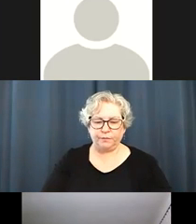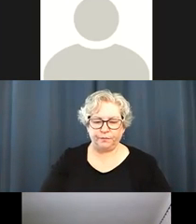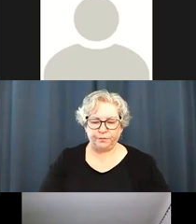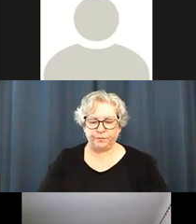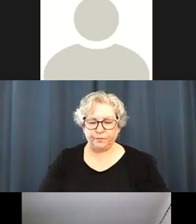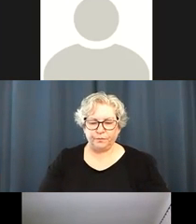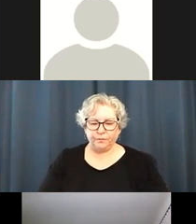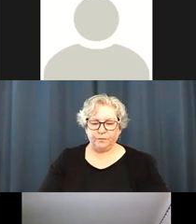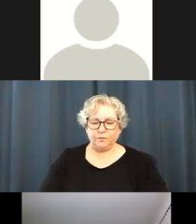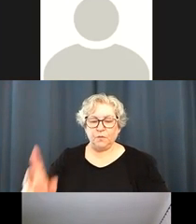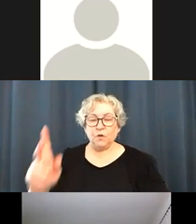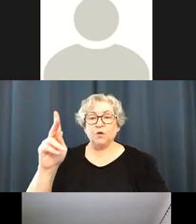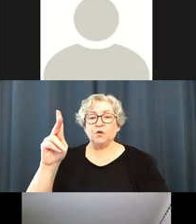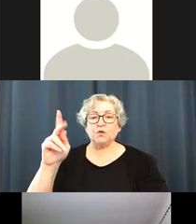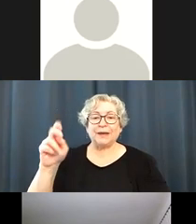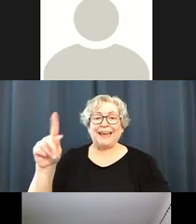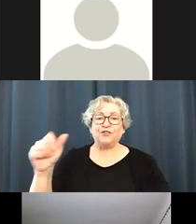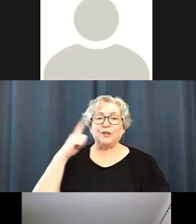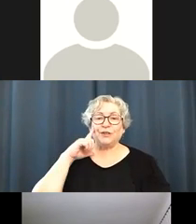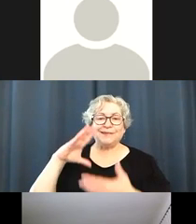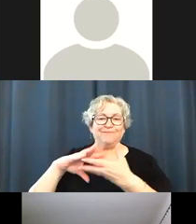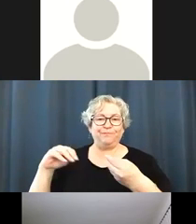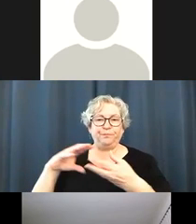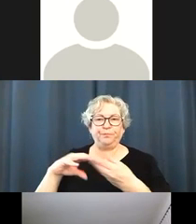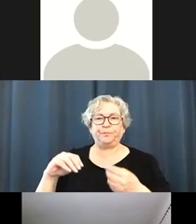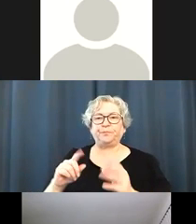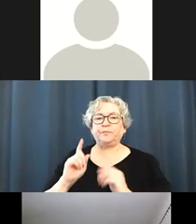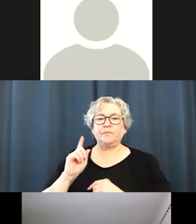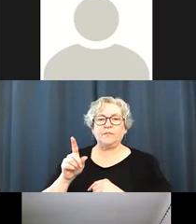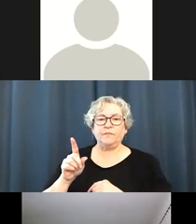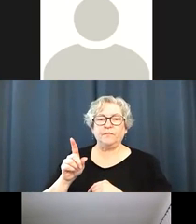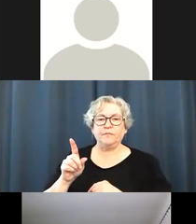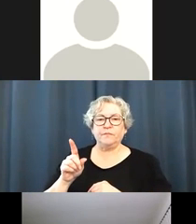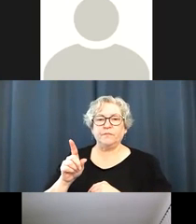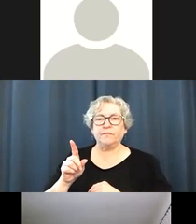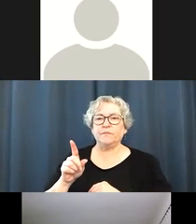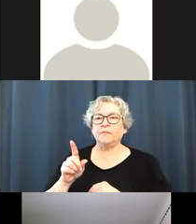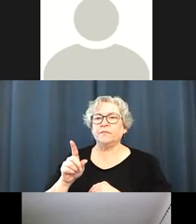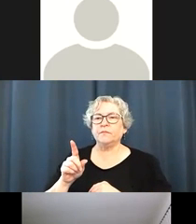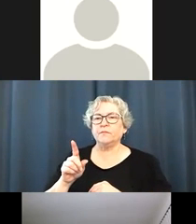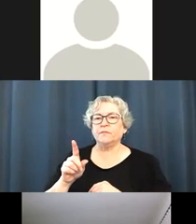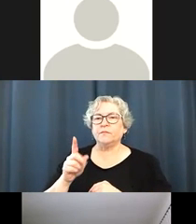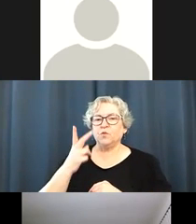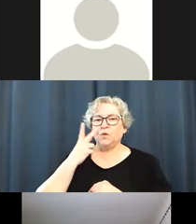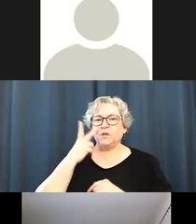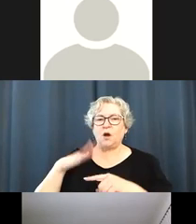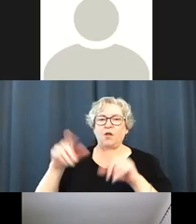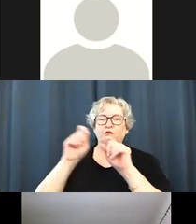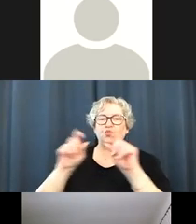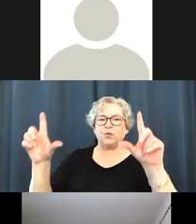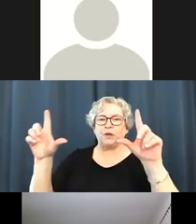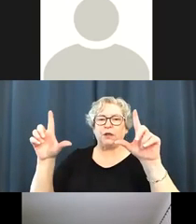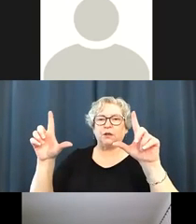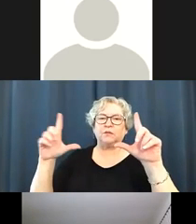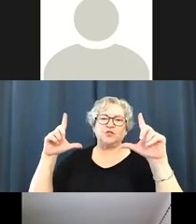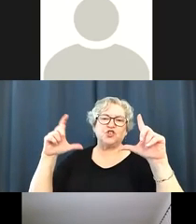Kendra shared just now, this is a look. You can see here, this is just a screenshot of what